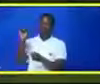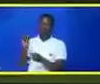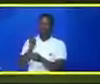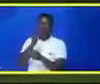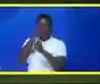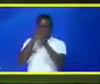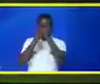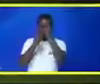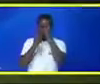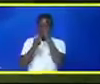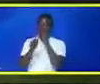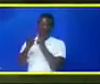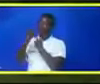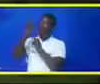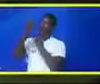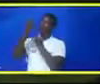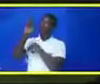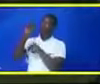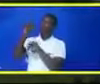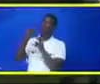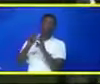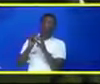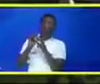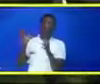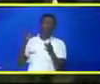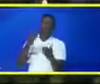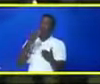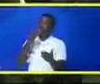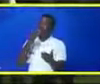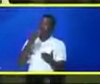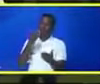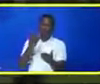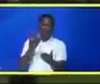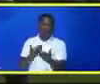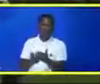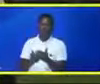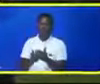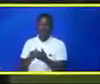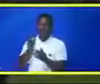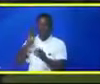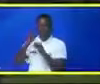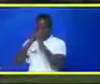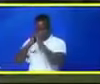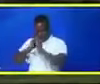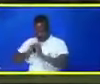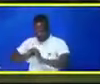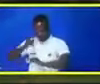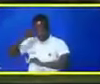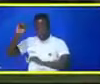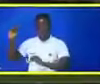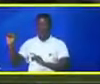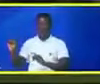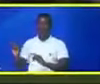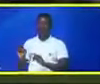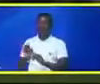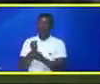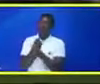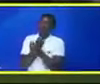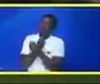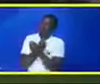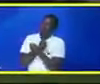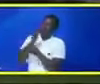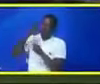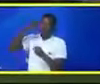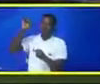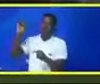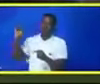because this God is too good. Oh, I will worship him forever,